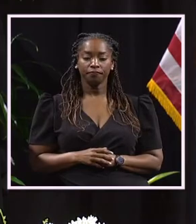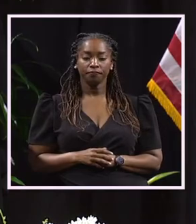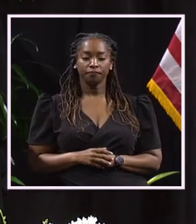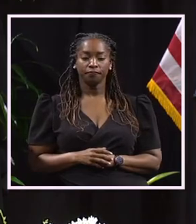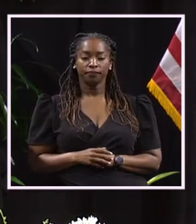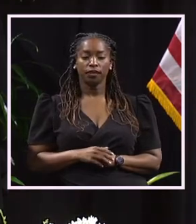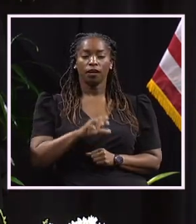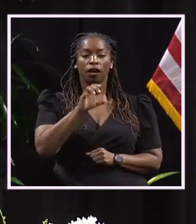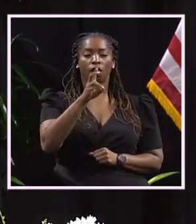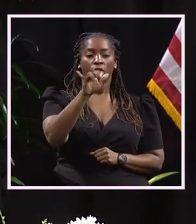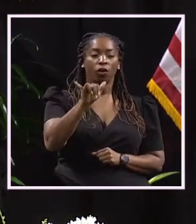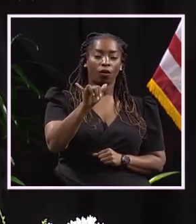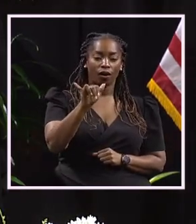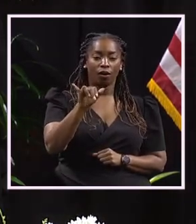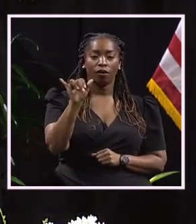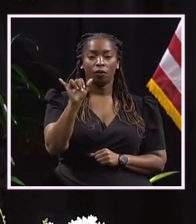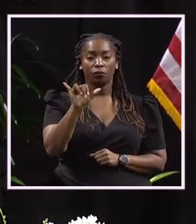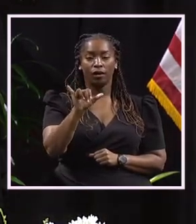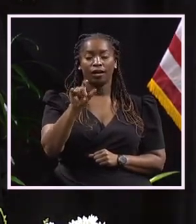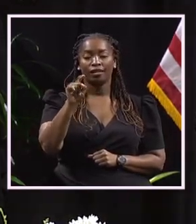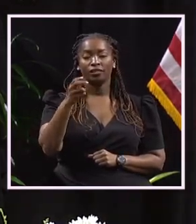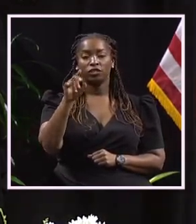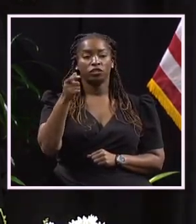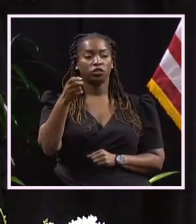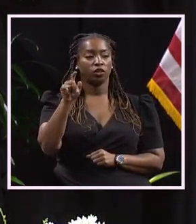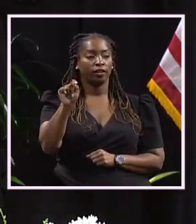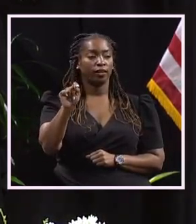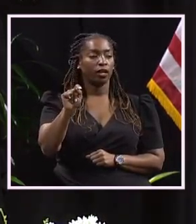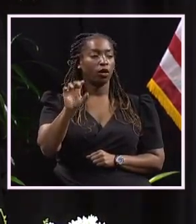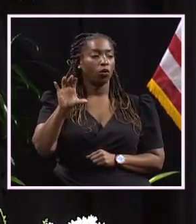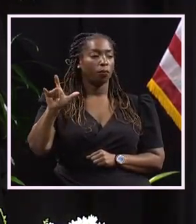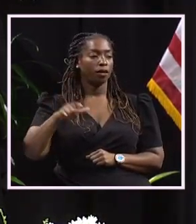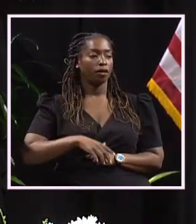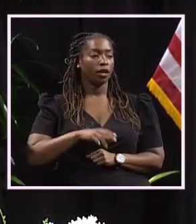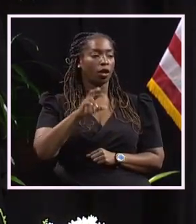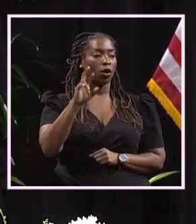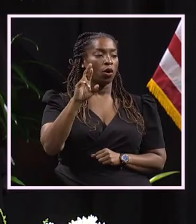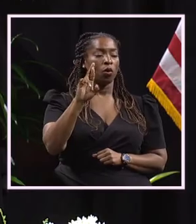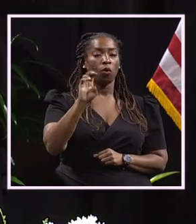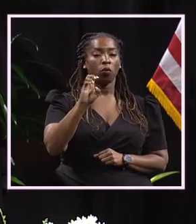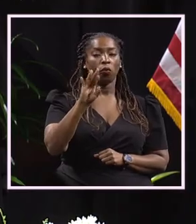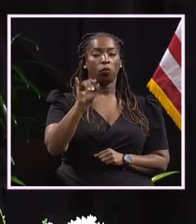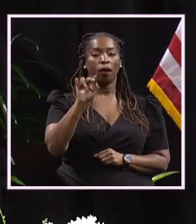Corey Y. Tackett, cum laude. Robert T. Oslin IV.